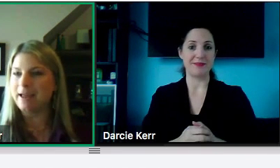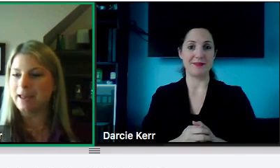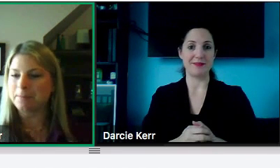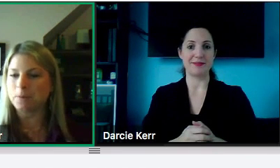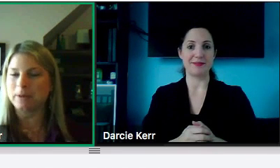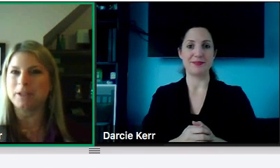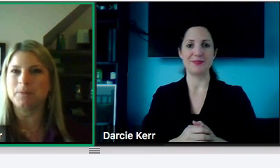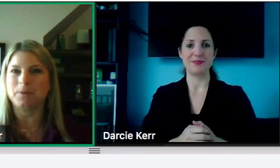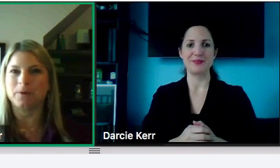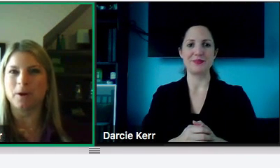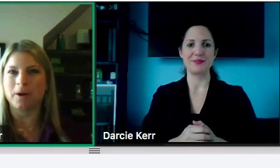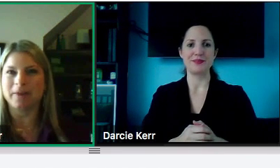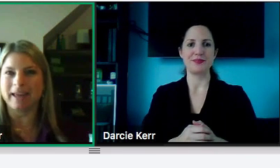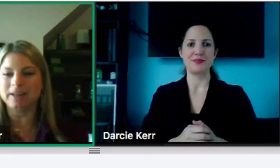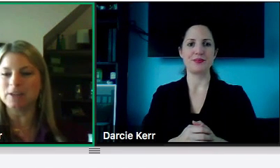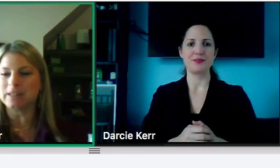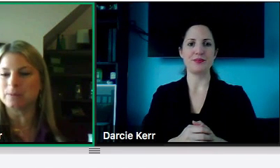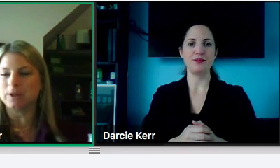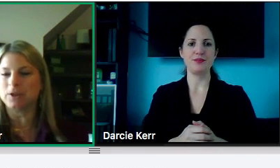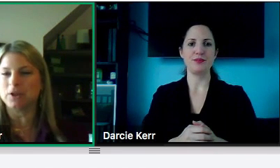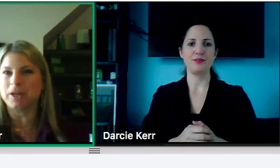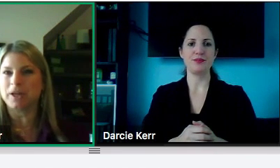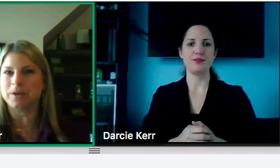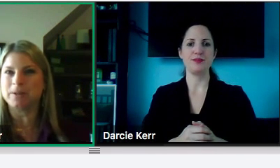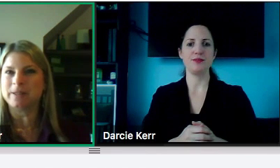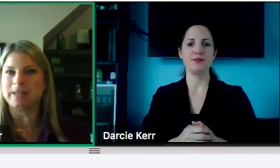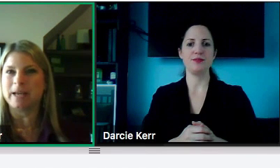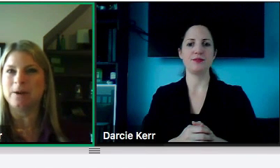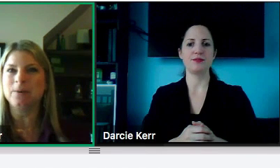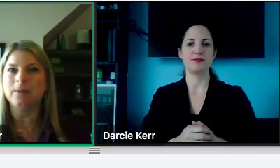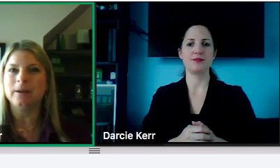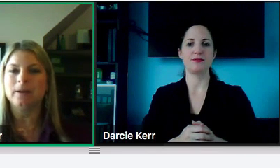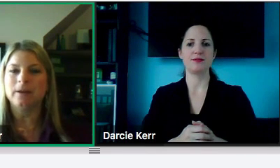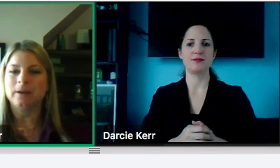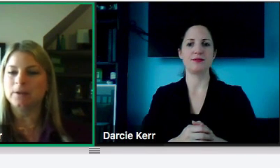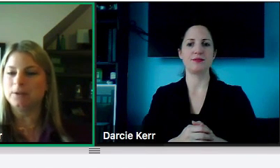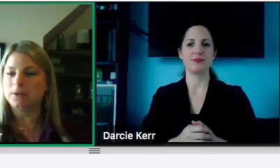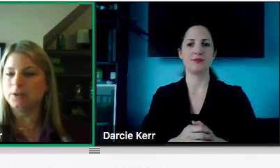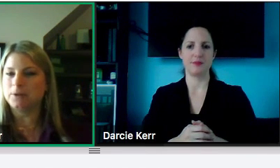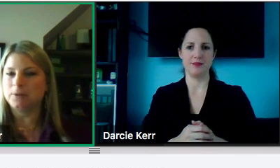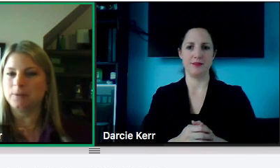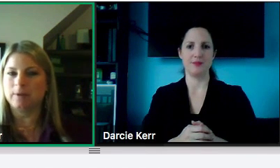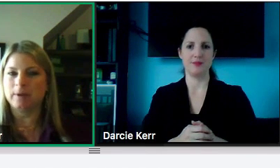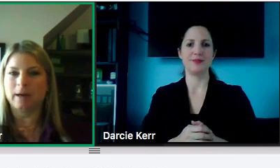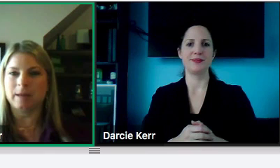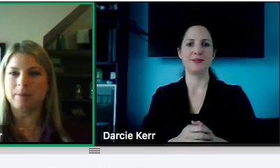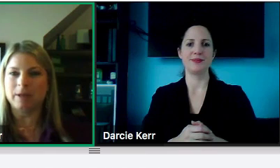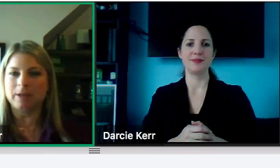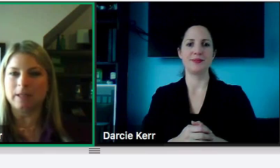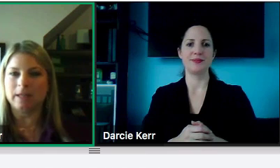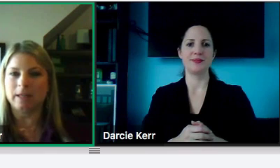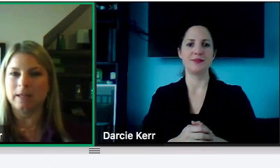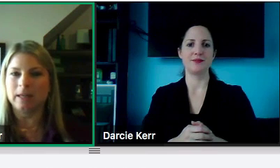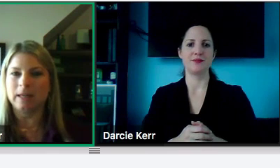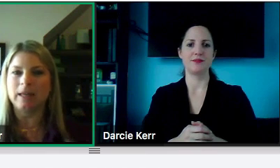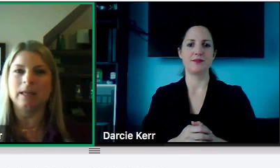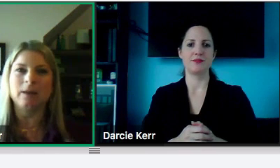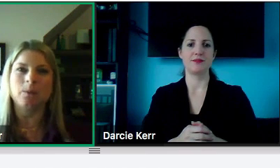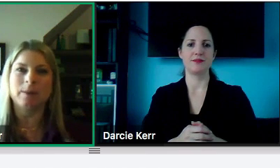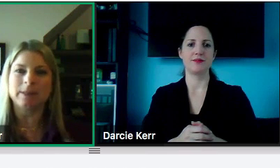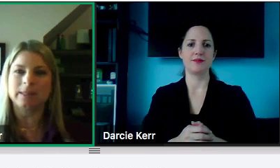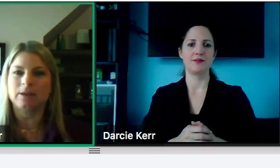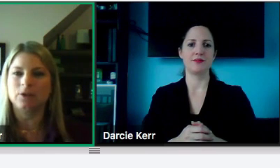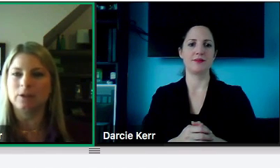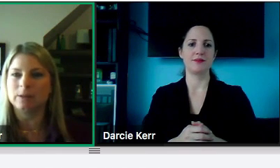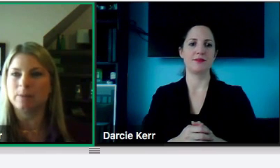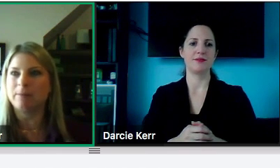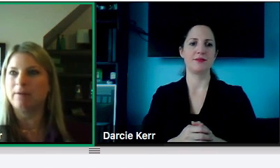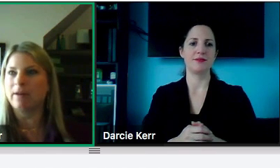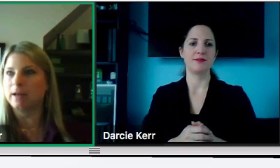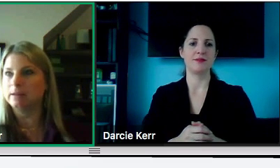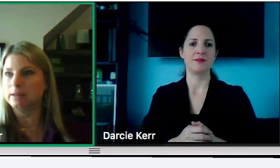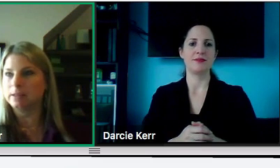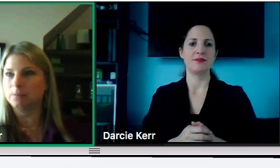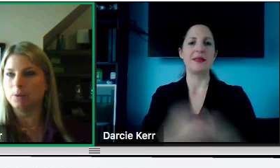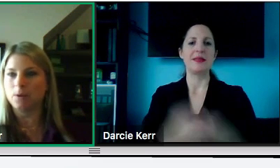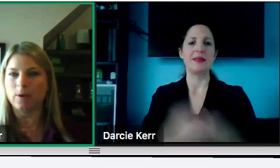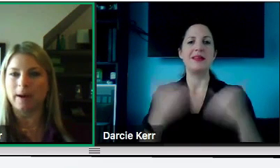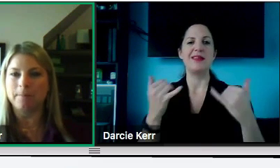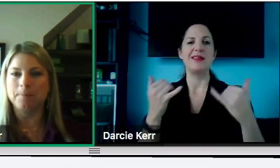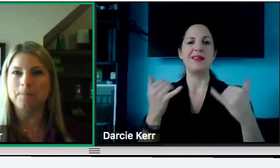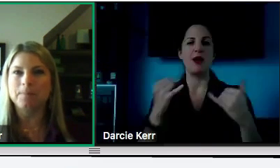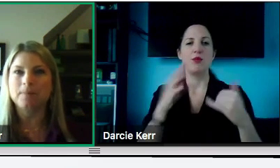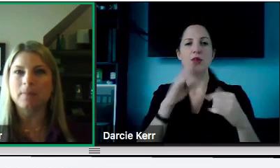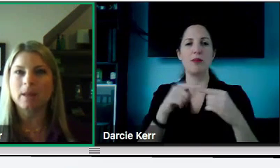So I am going to move along then, just switch gears now to the IBDE, Web Essentials Web